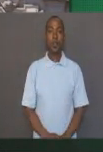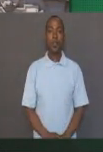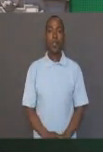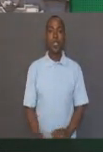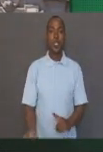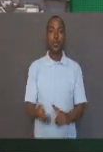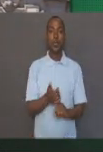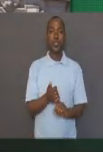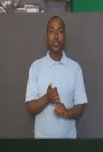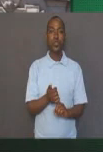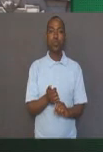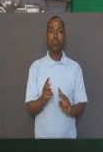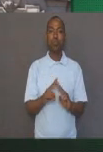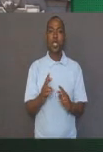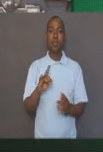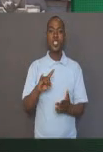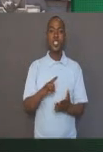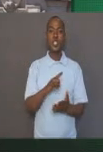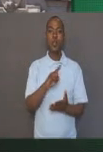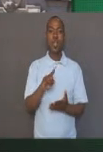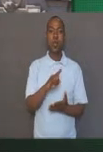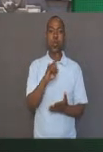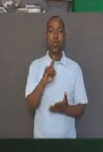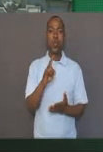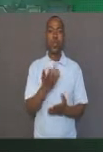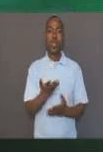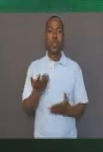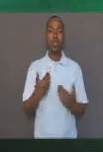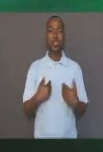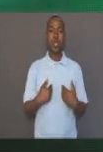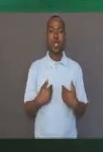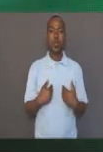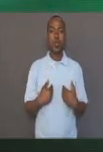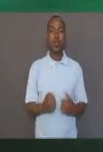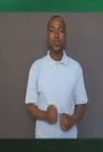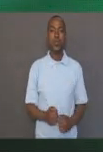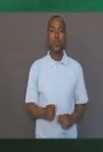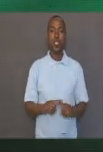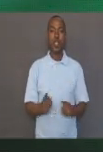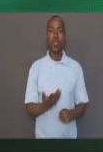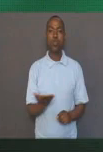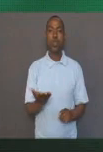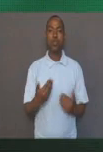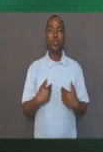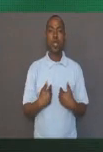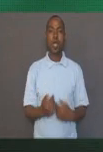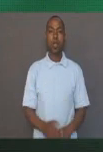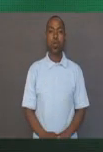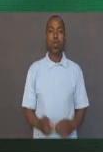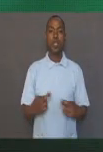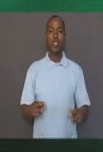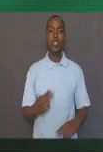contains modern equipment and resources to help biologists in their